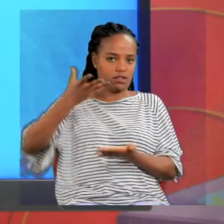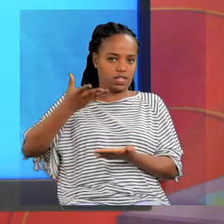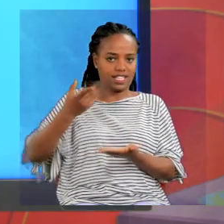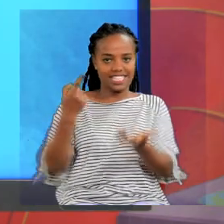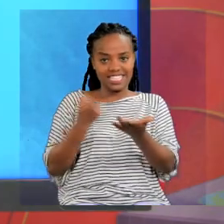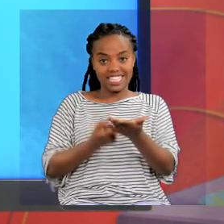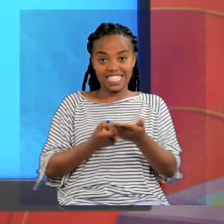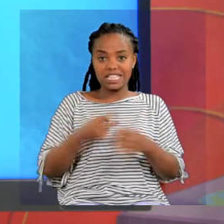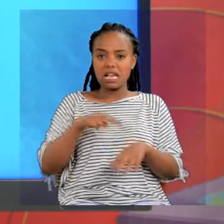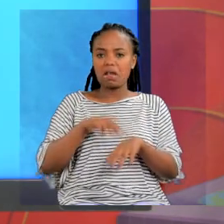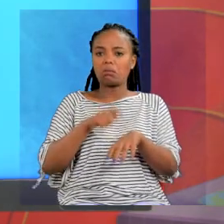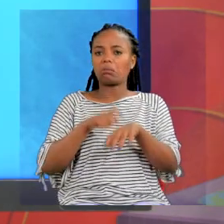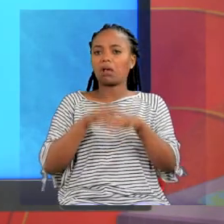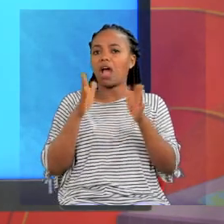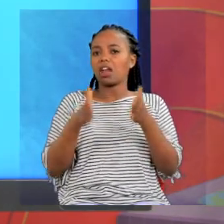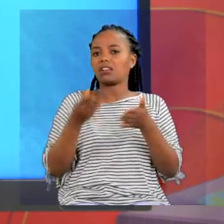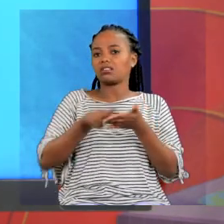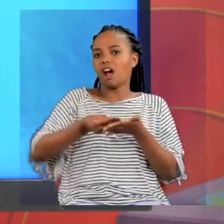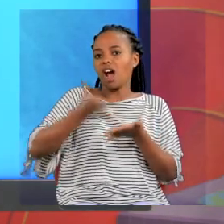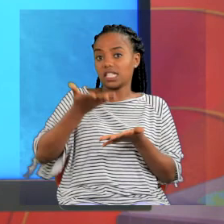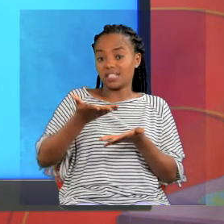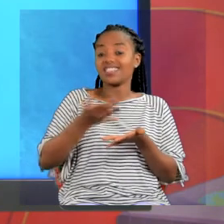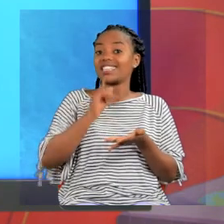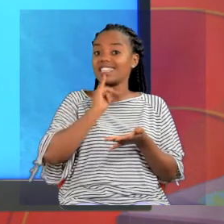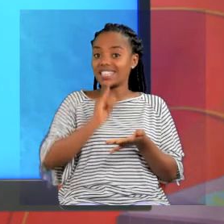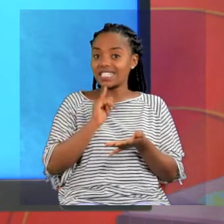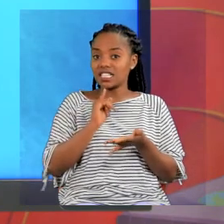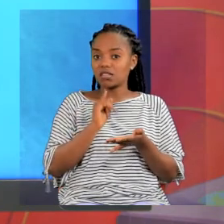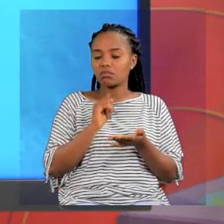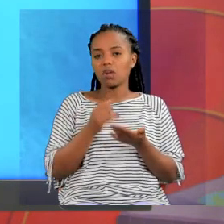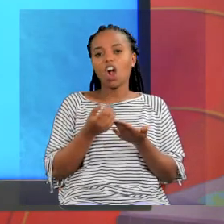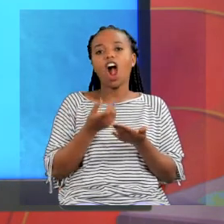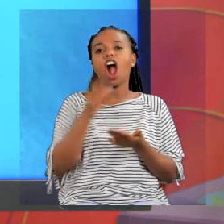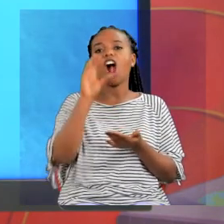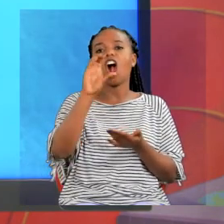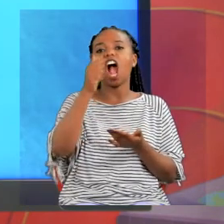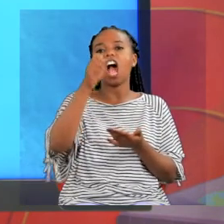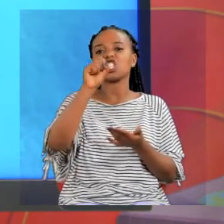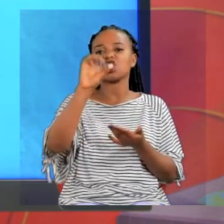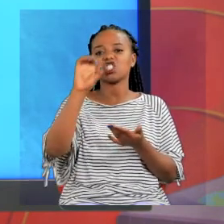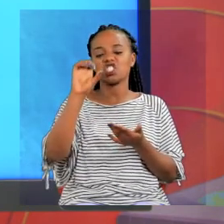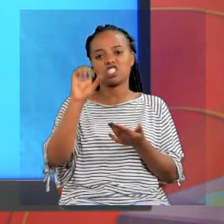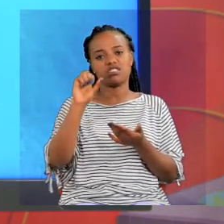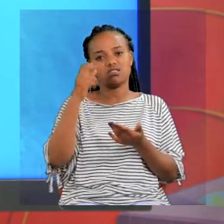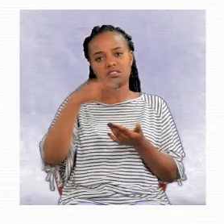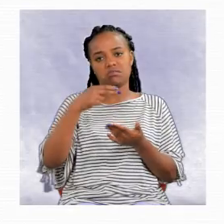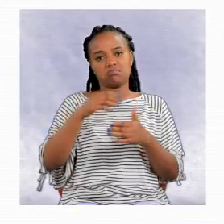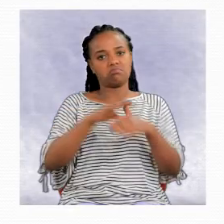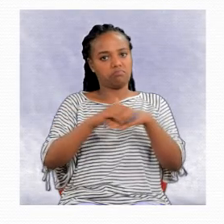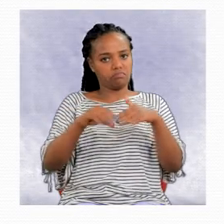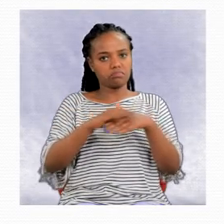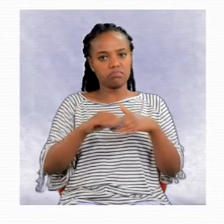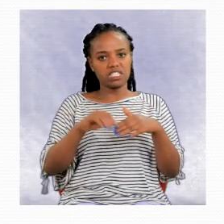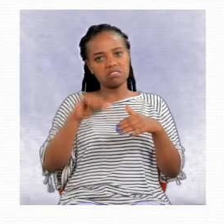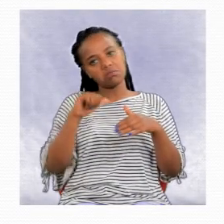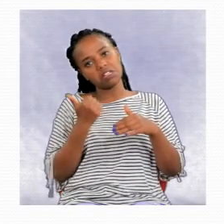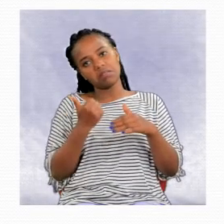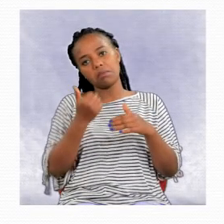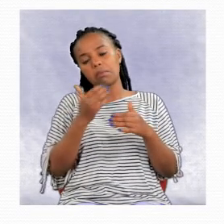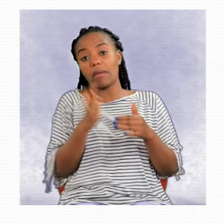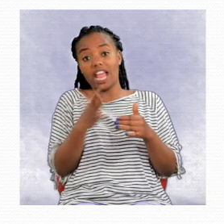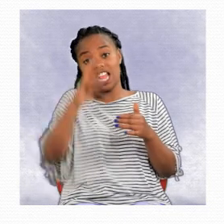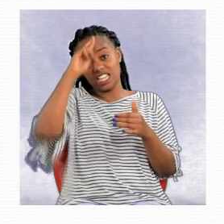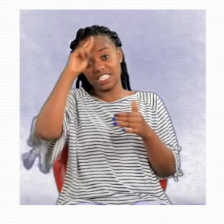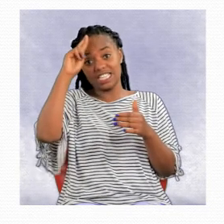This current asset or financial asset, it is a cash and other asset that may reasonably